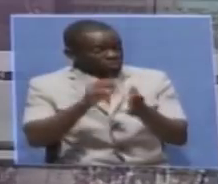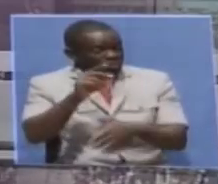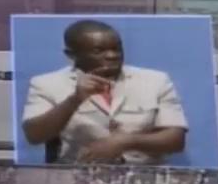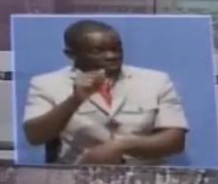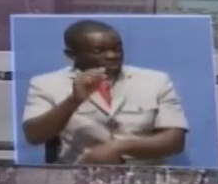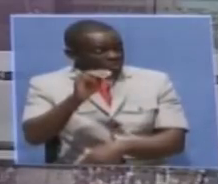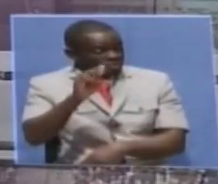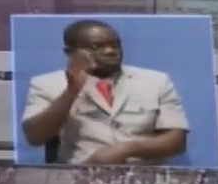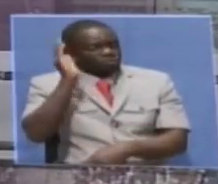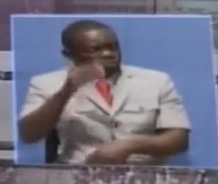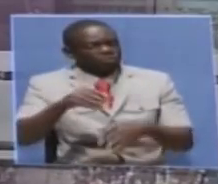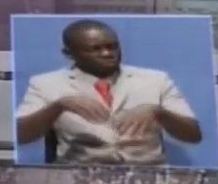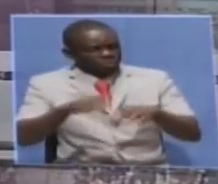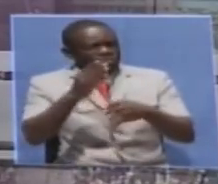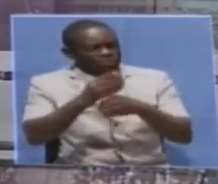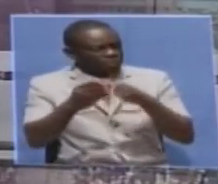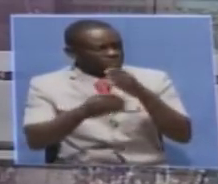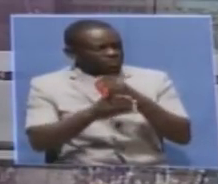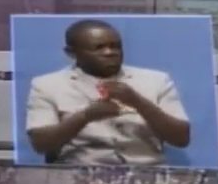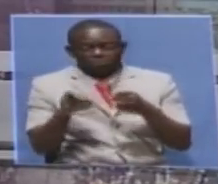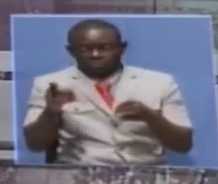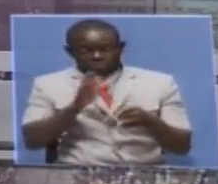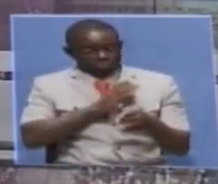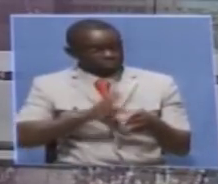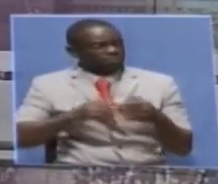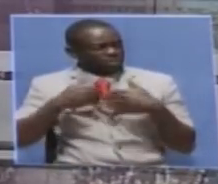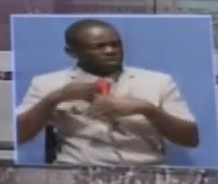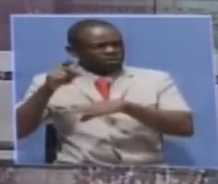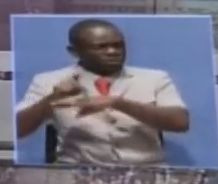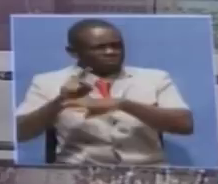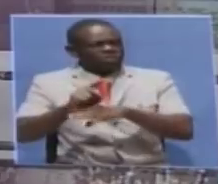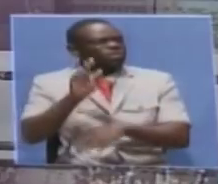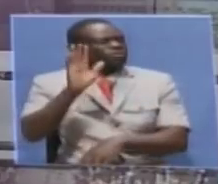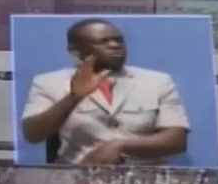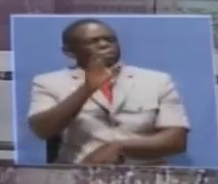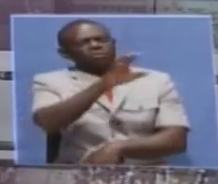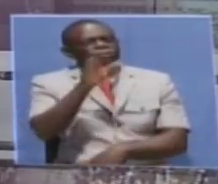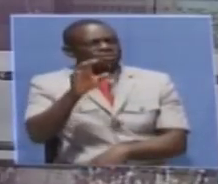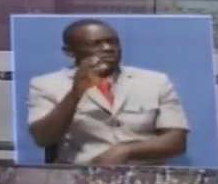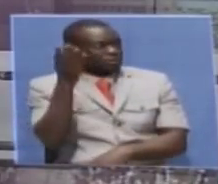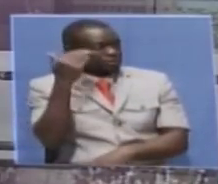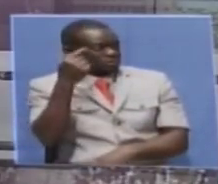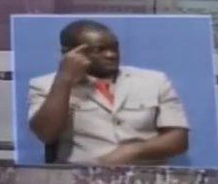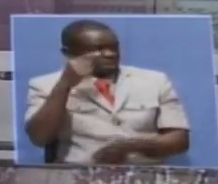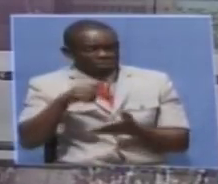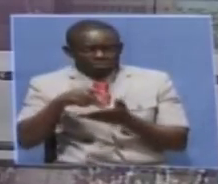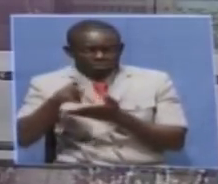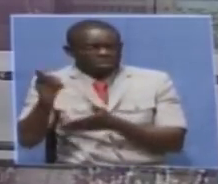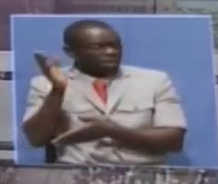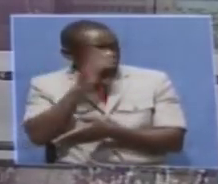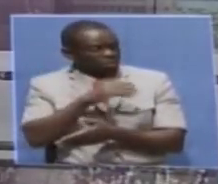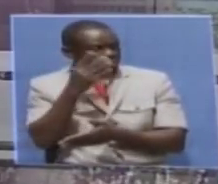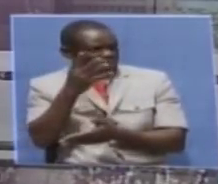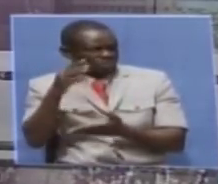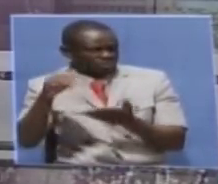running across the country and that when he was paid the 4 million kwacha for Pambashe boarding school, he used it to fund ongoing